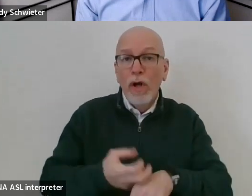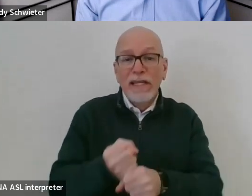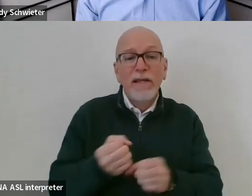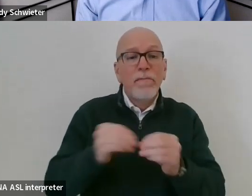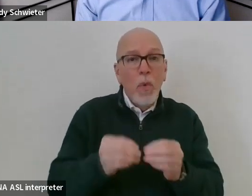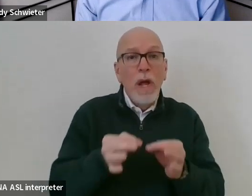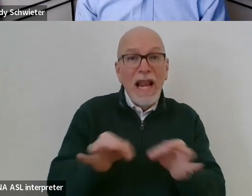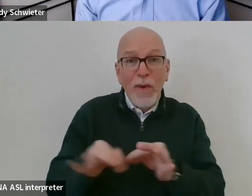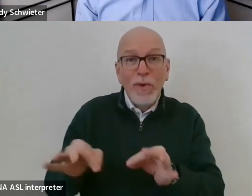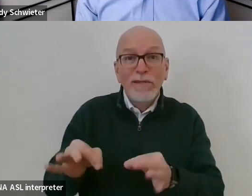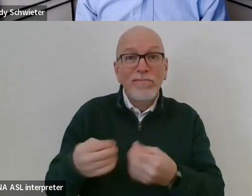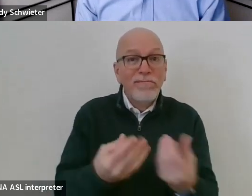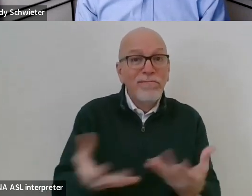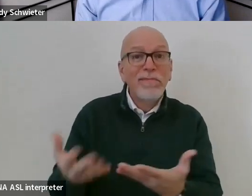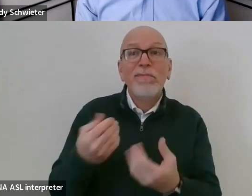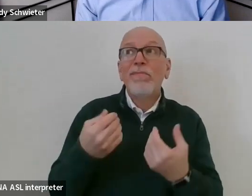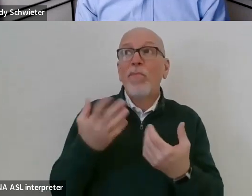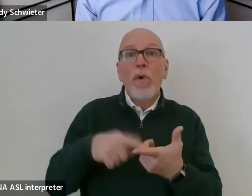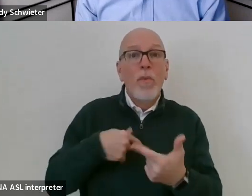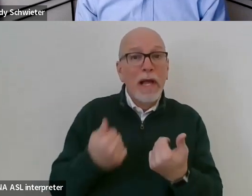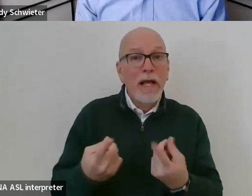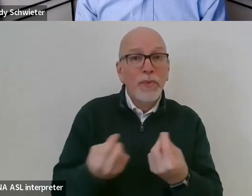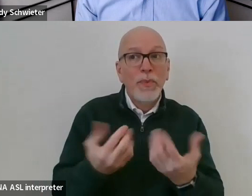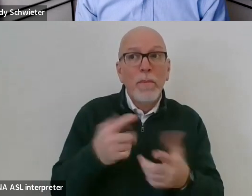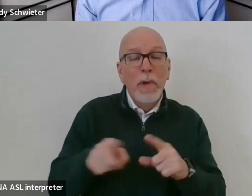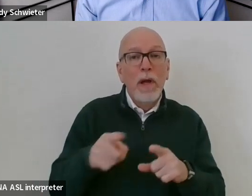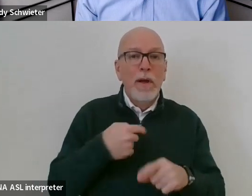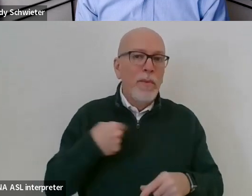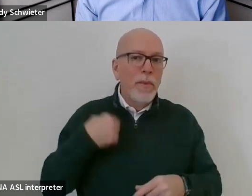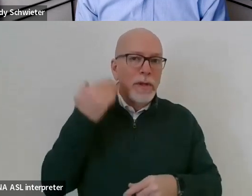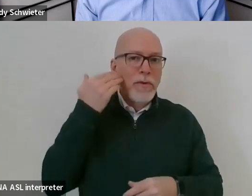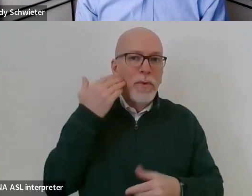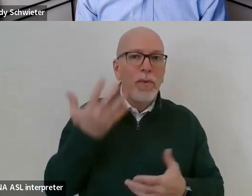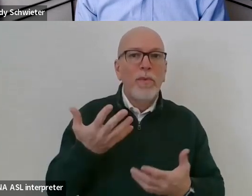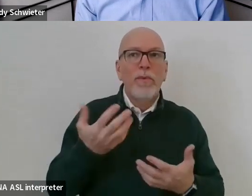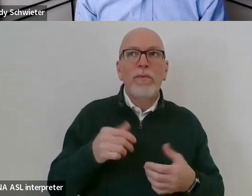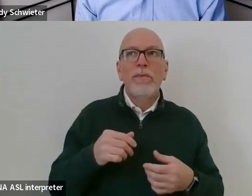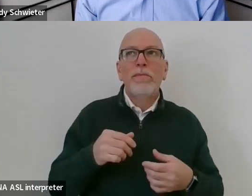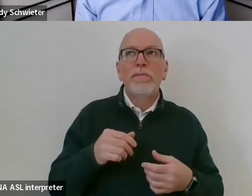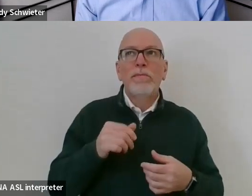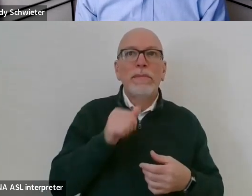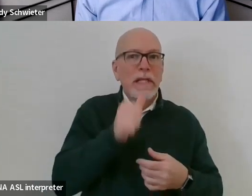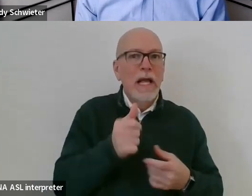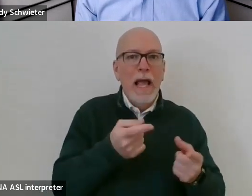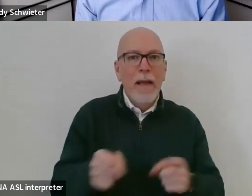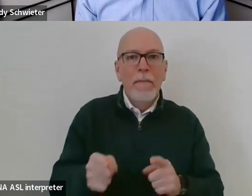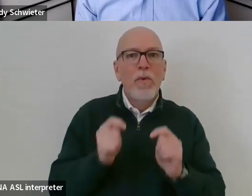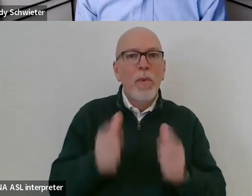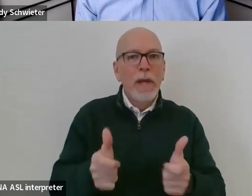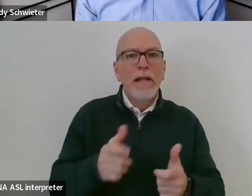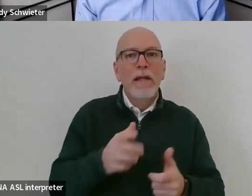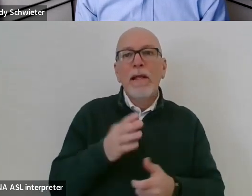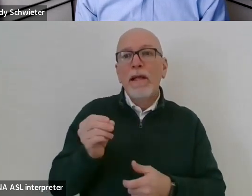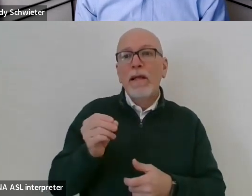languages on board, to do what we can. But as we all know, you know, it isn't happening as quickly.